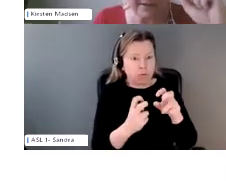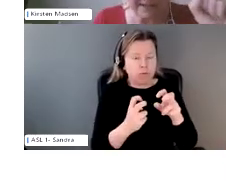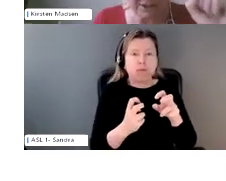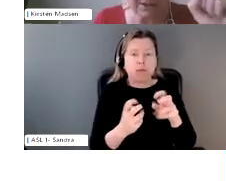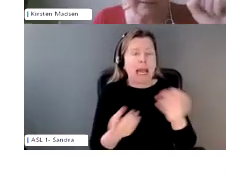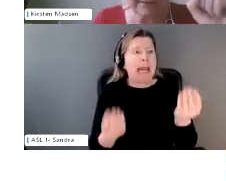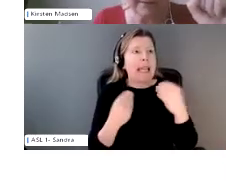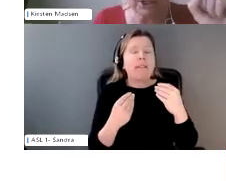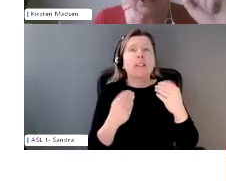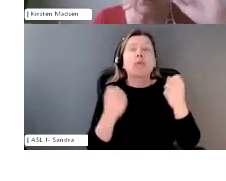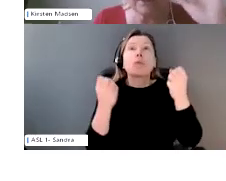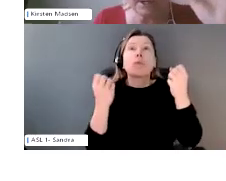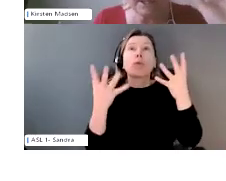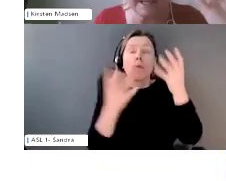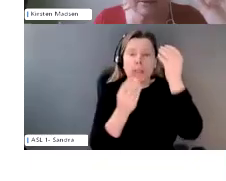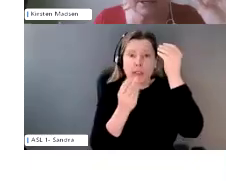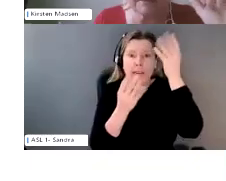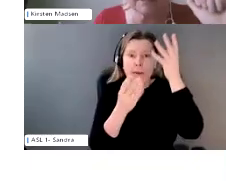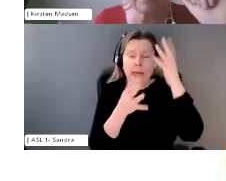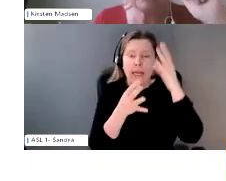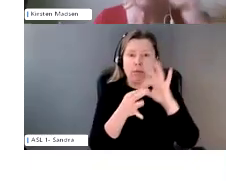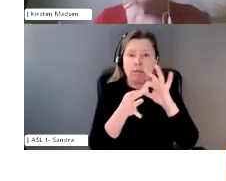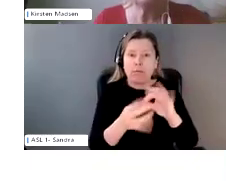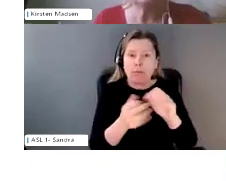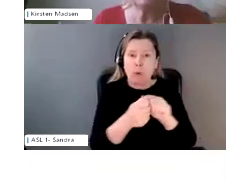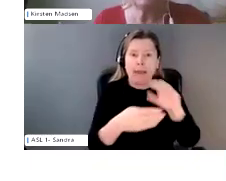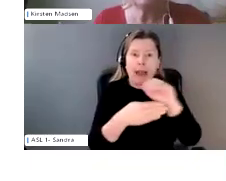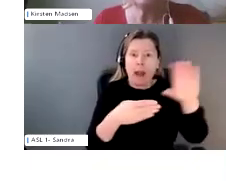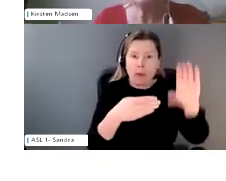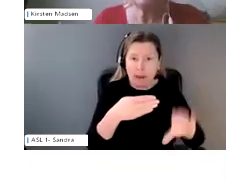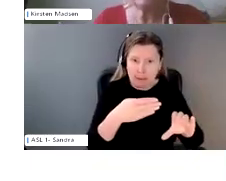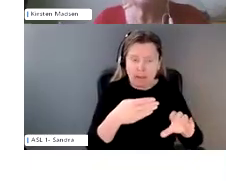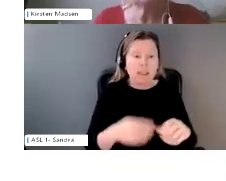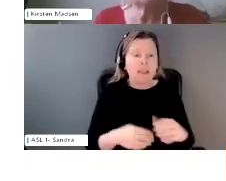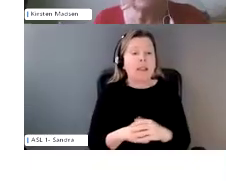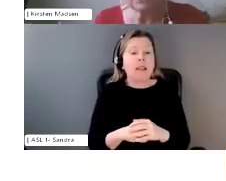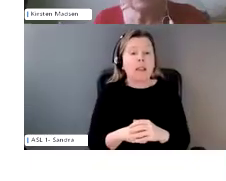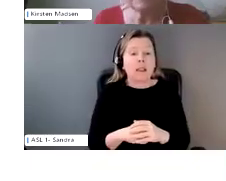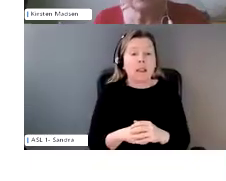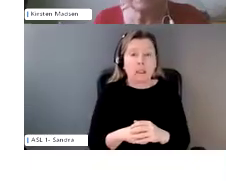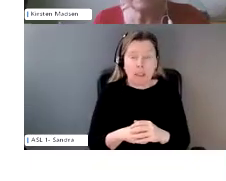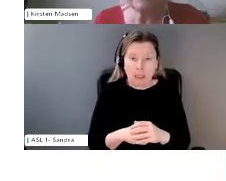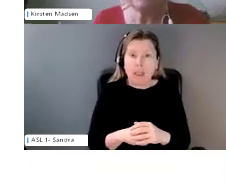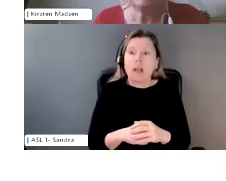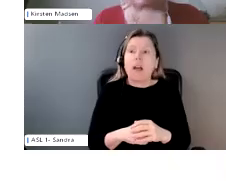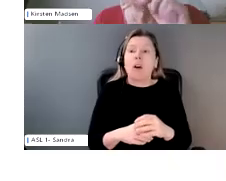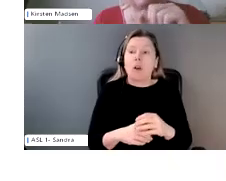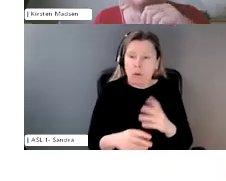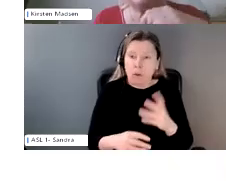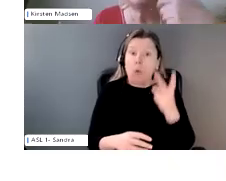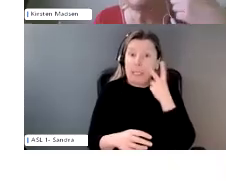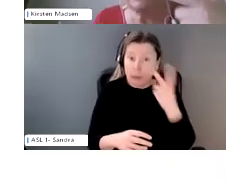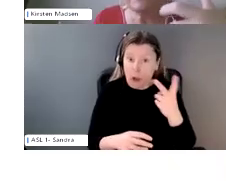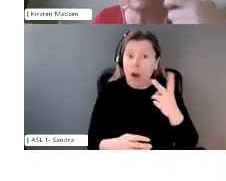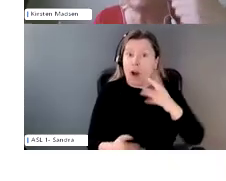of additional information with regard to outcomes. One being that there were reductions in bullying, but